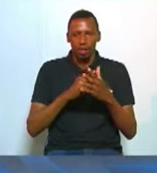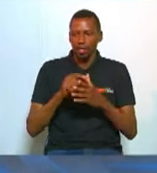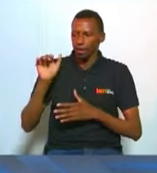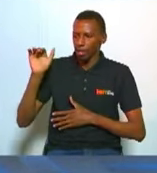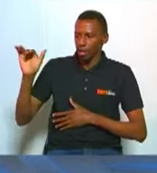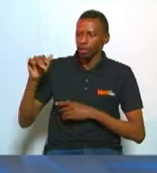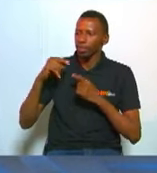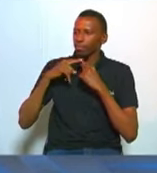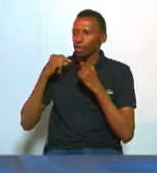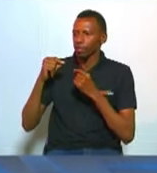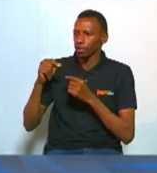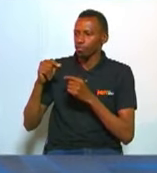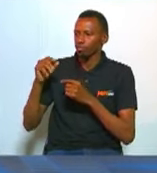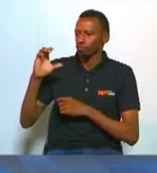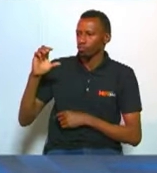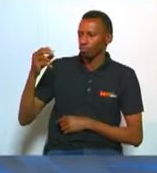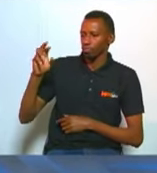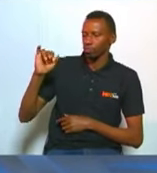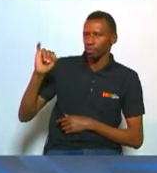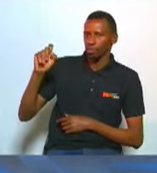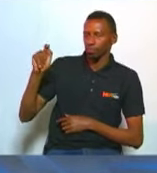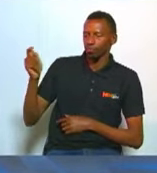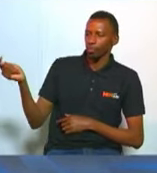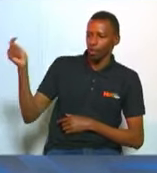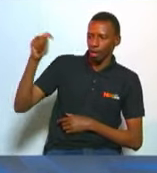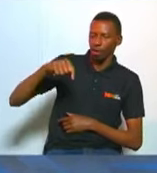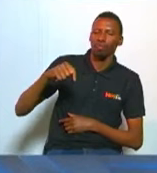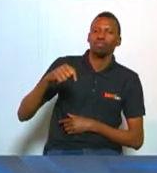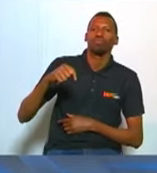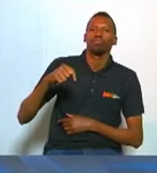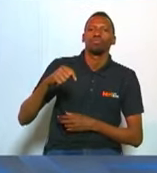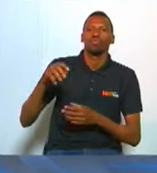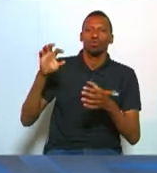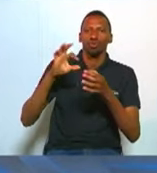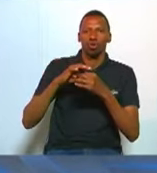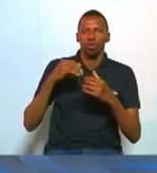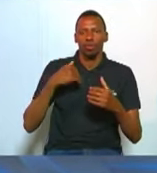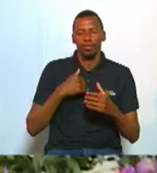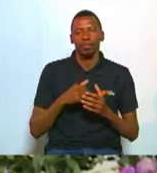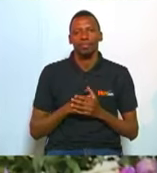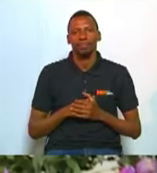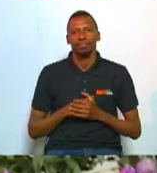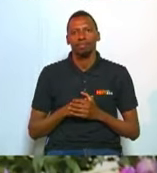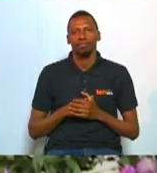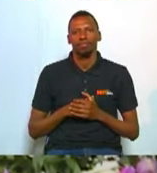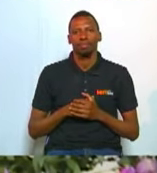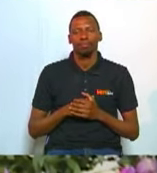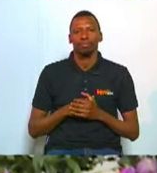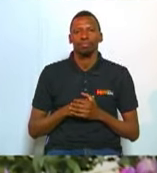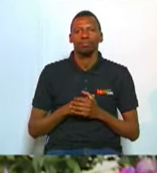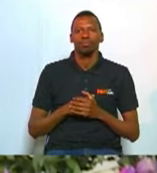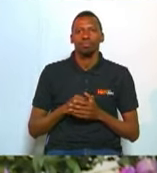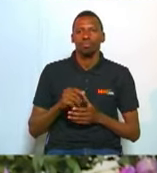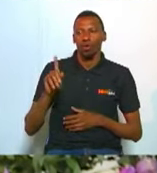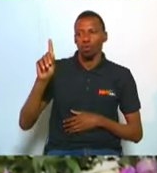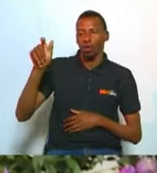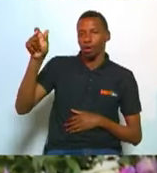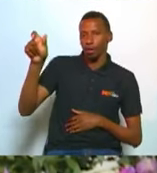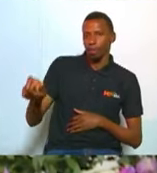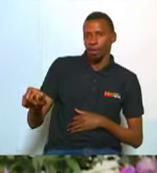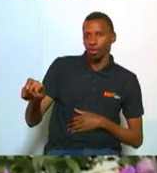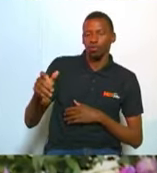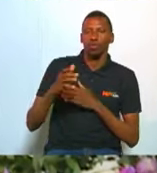me during a prayer session. One of our friends says,